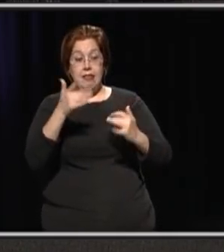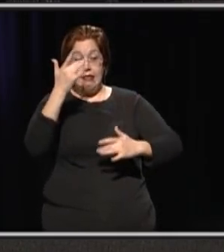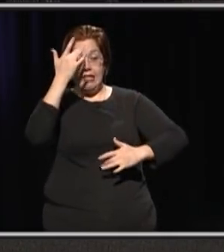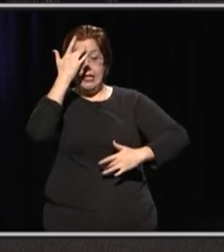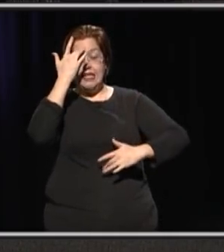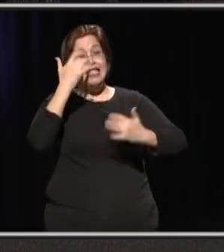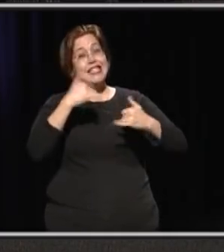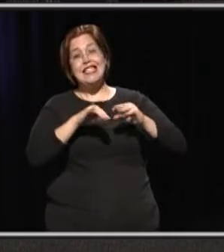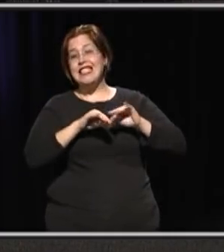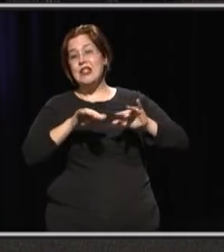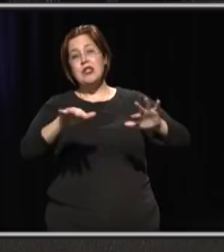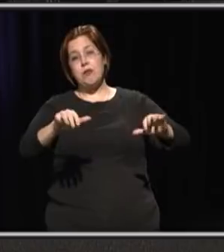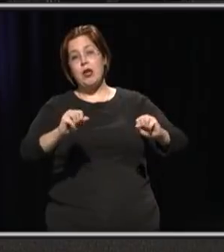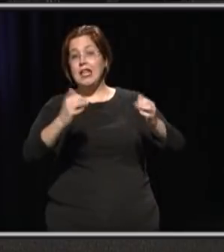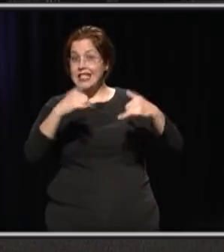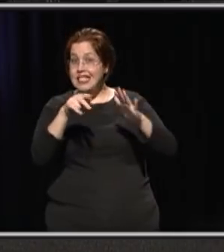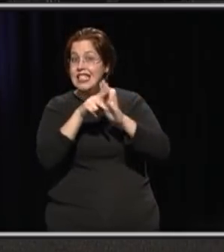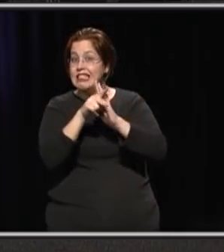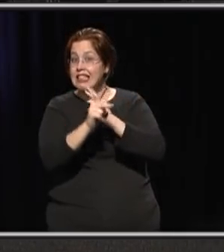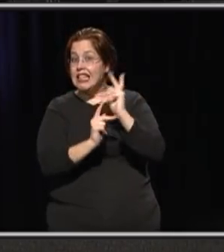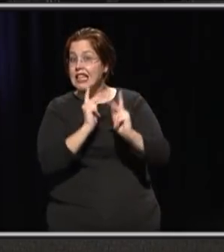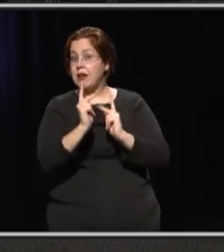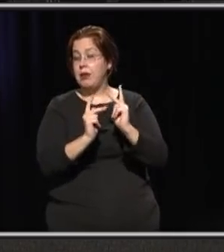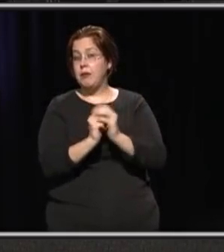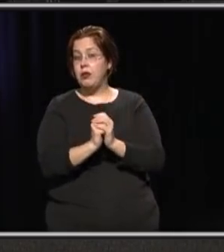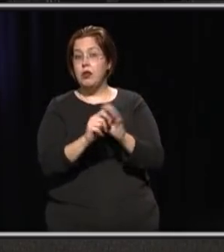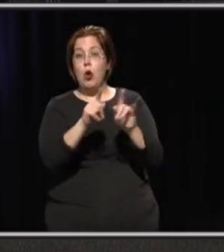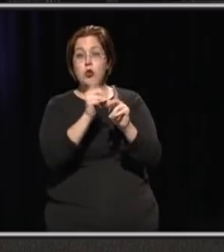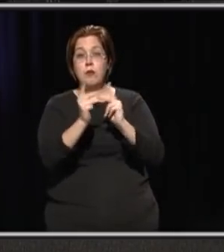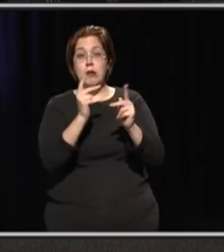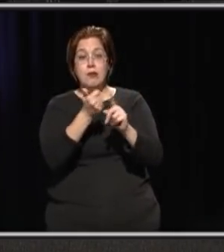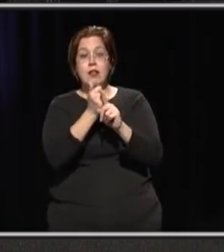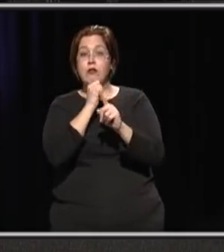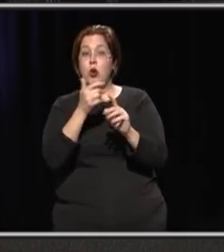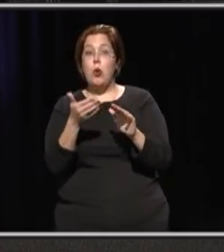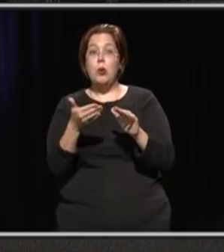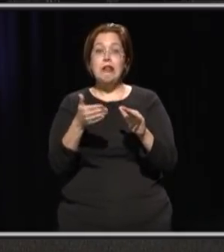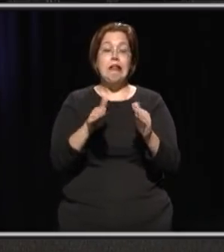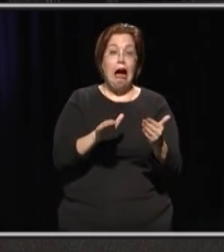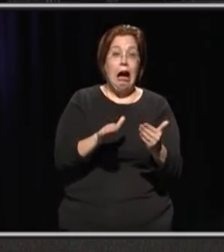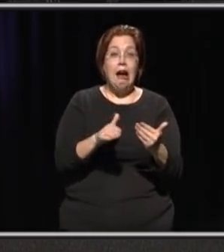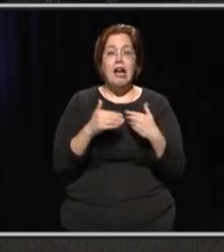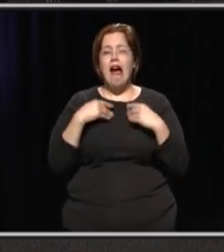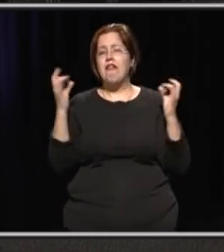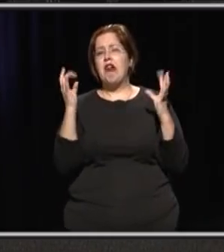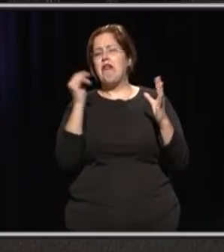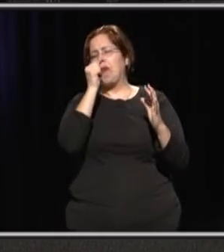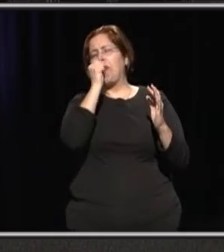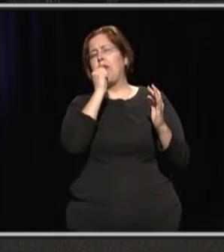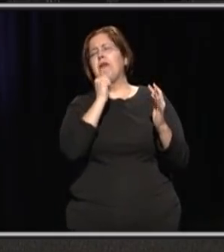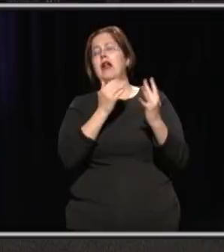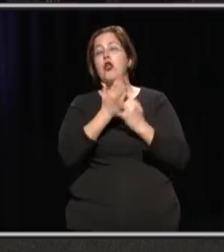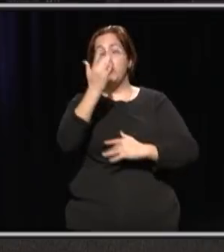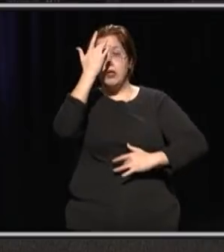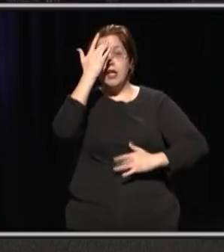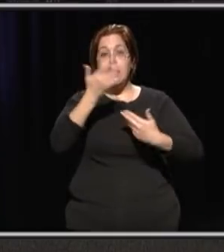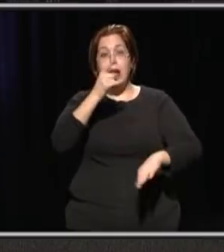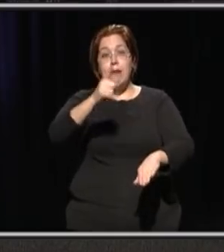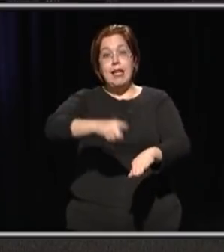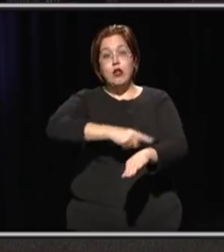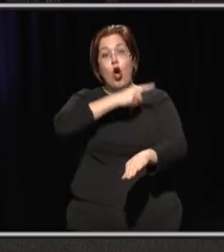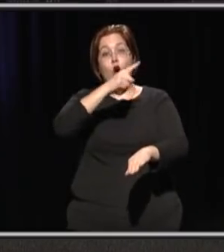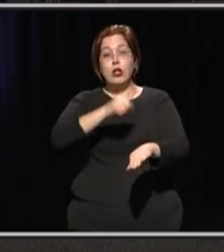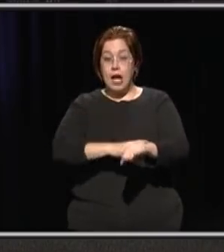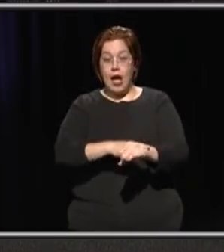still spreading and still killing people. Even those that don't die have an awful, awful course of this and may have long-term